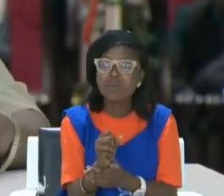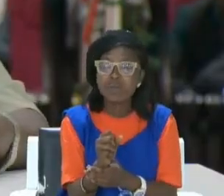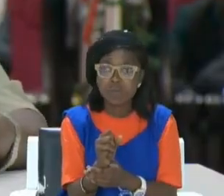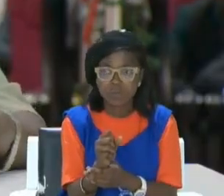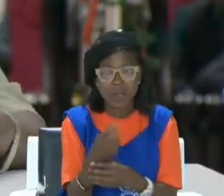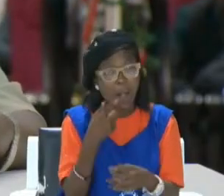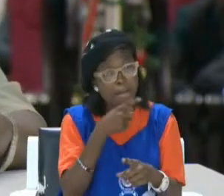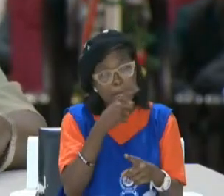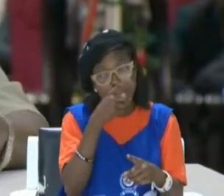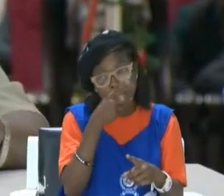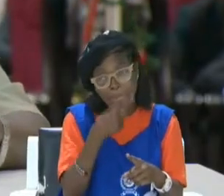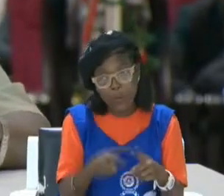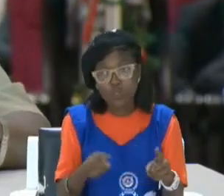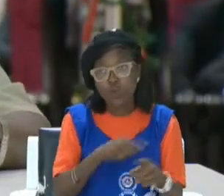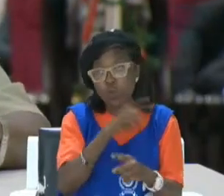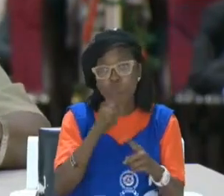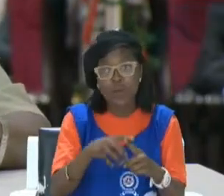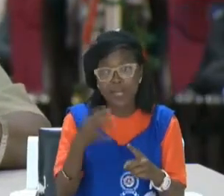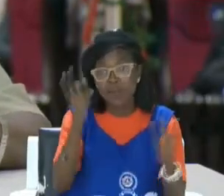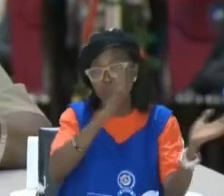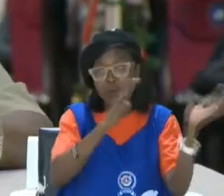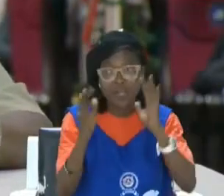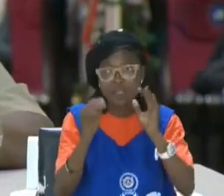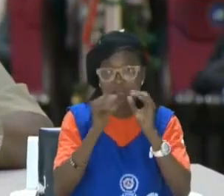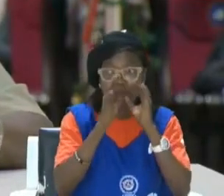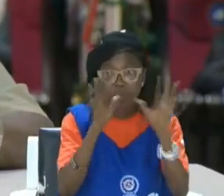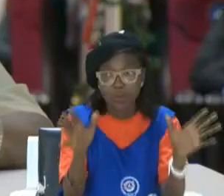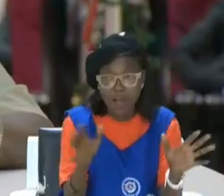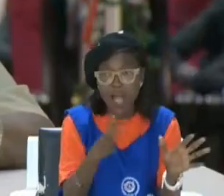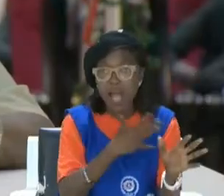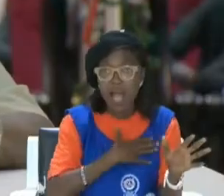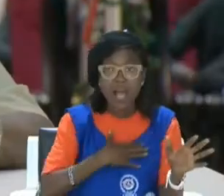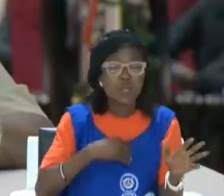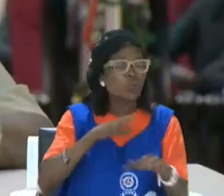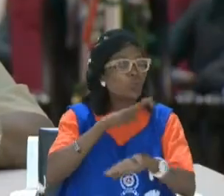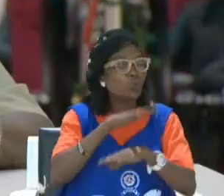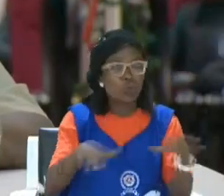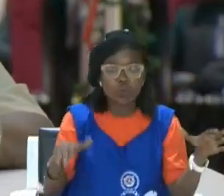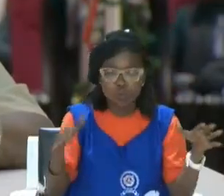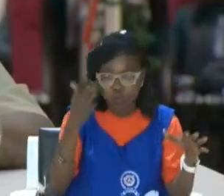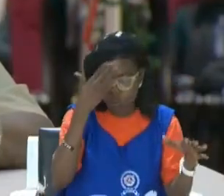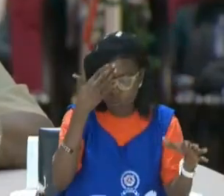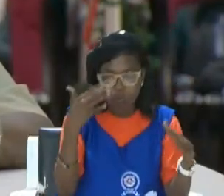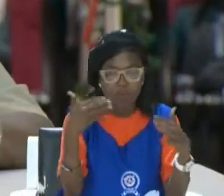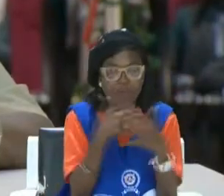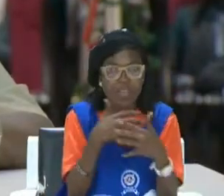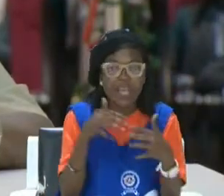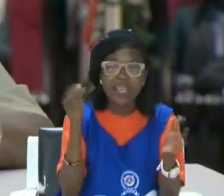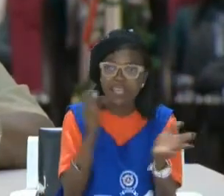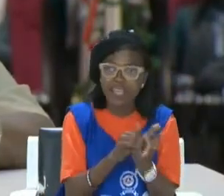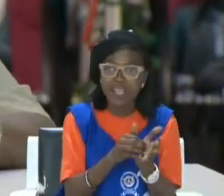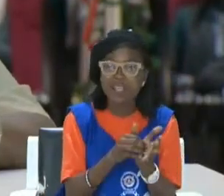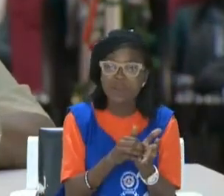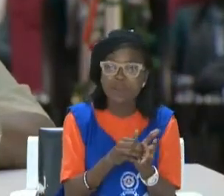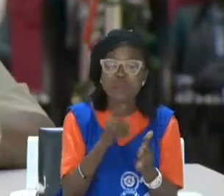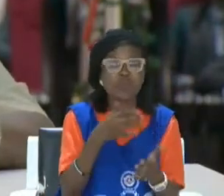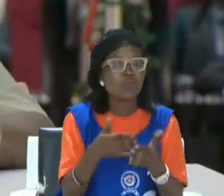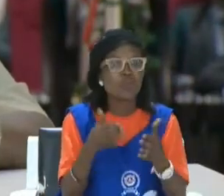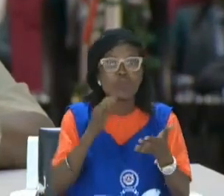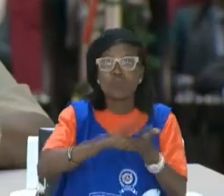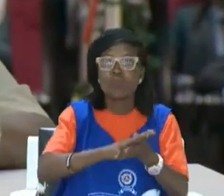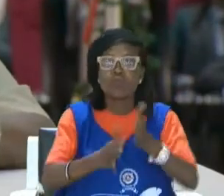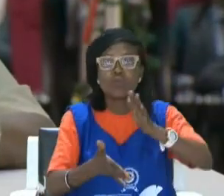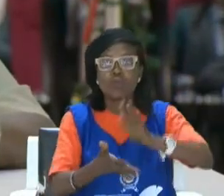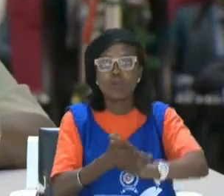But when the wind blows and you don't know fear anymore, you become